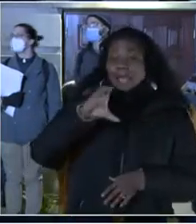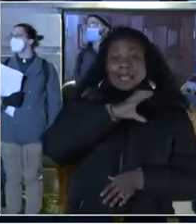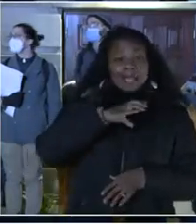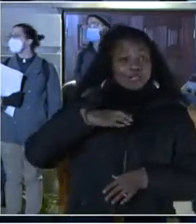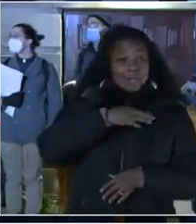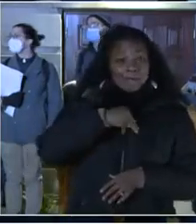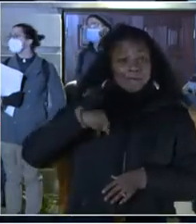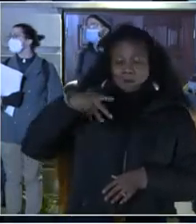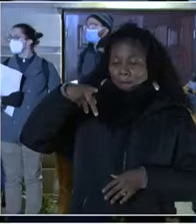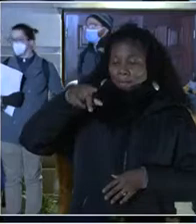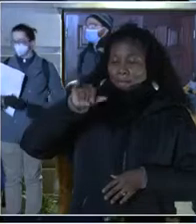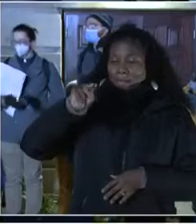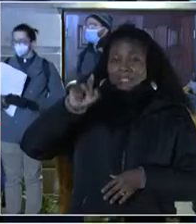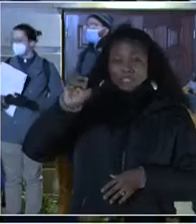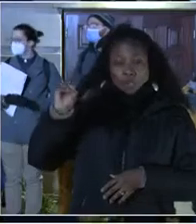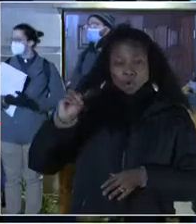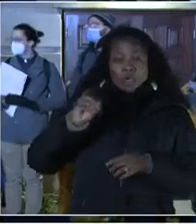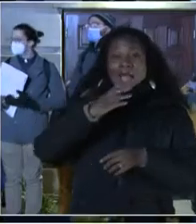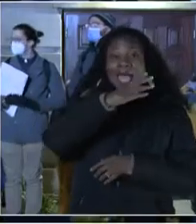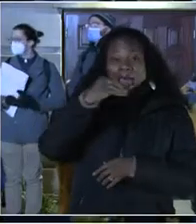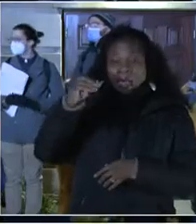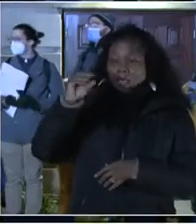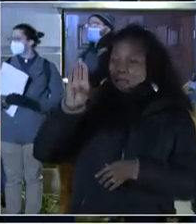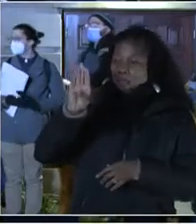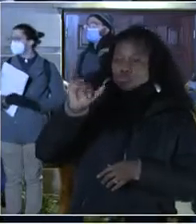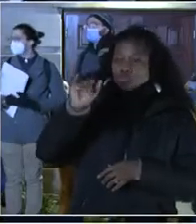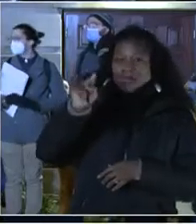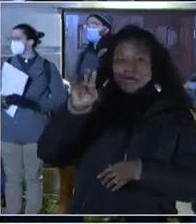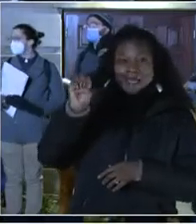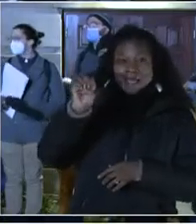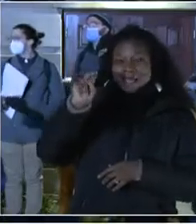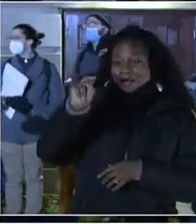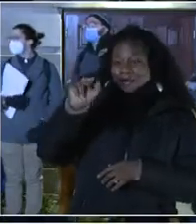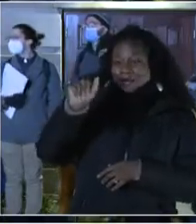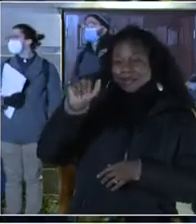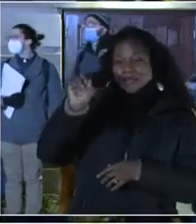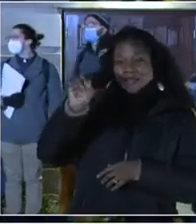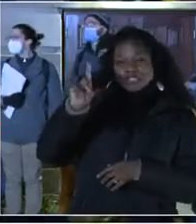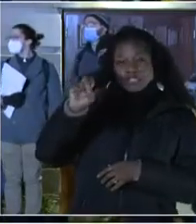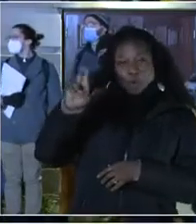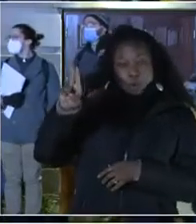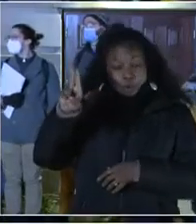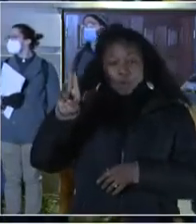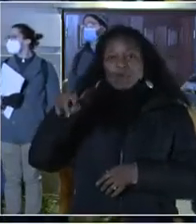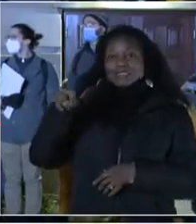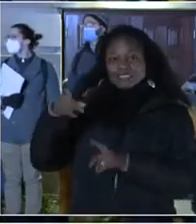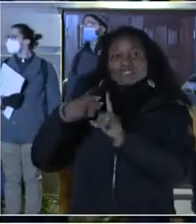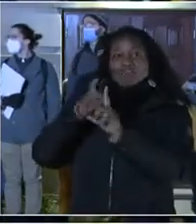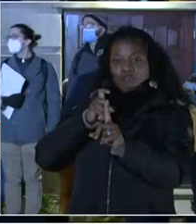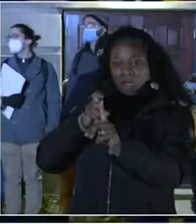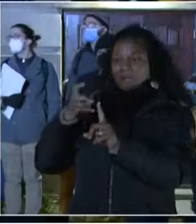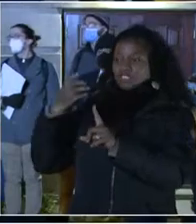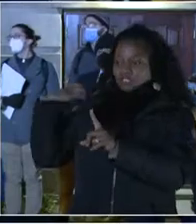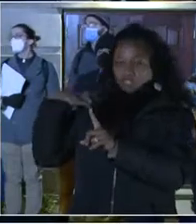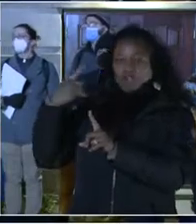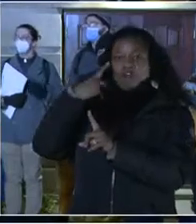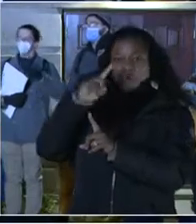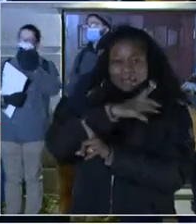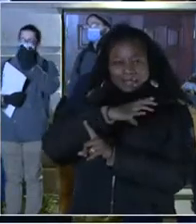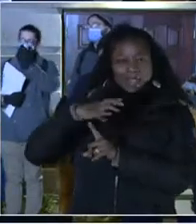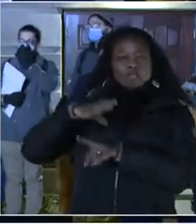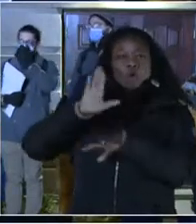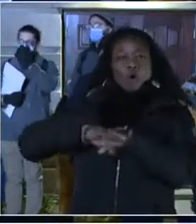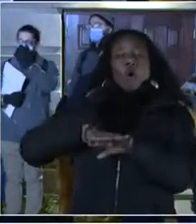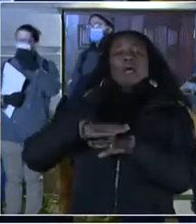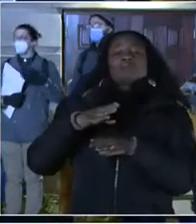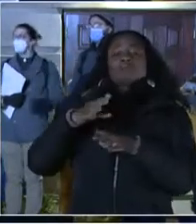you for being here, and Brianna Doe from Ward 1, who also chairs the Council's Committee on Human